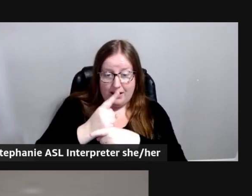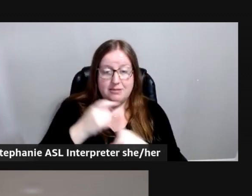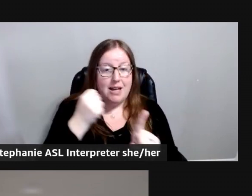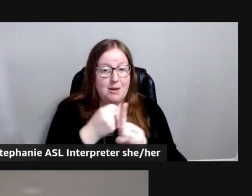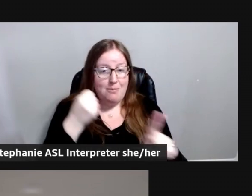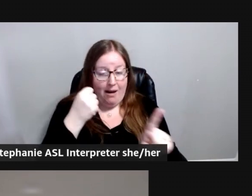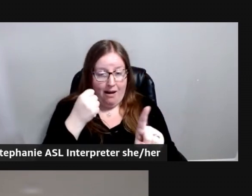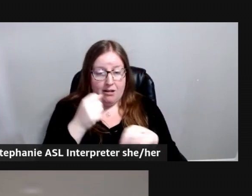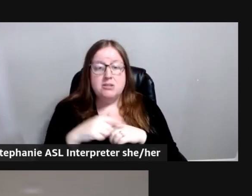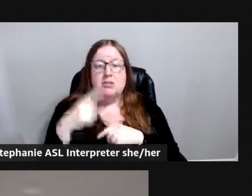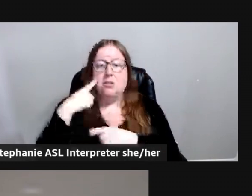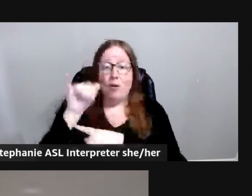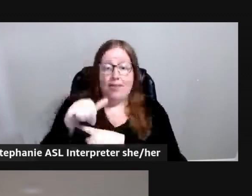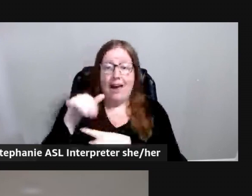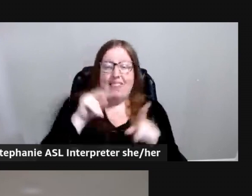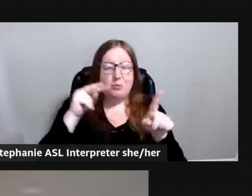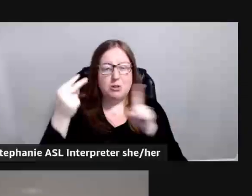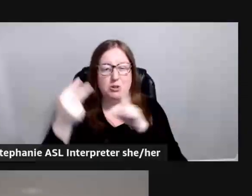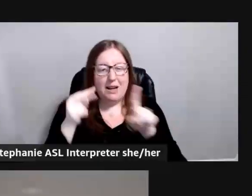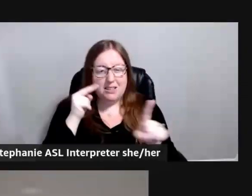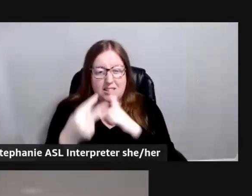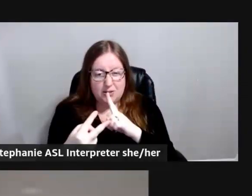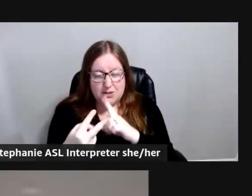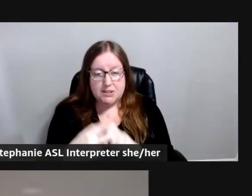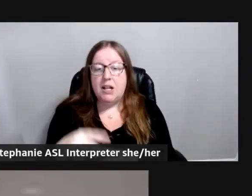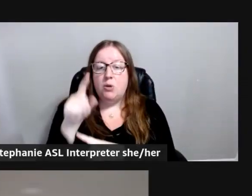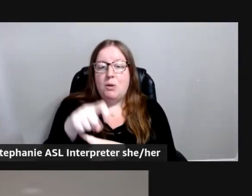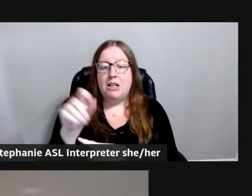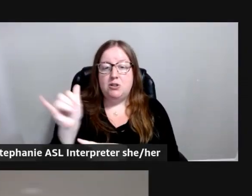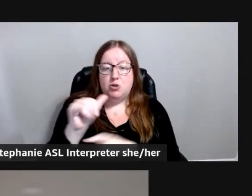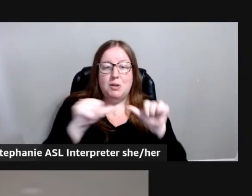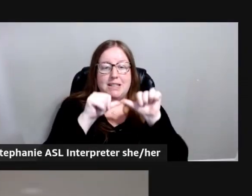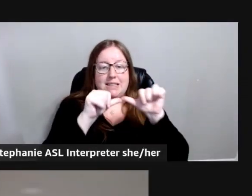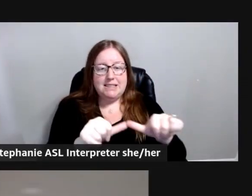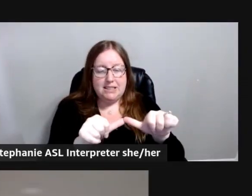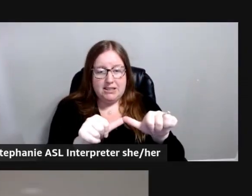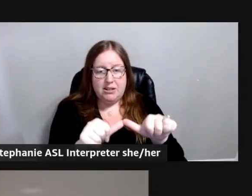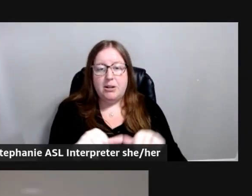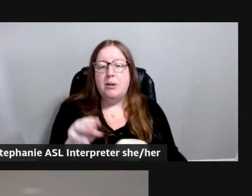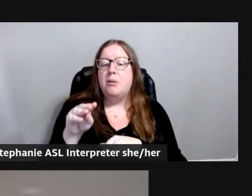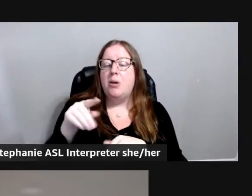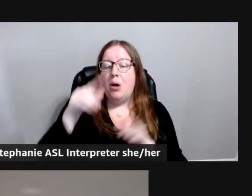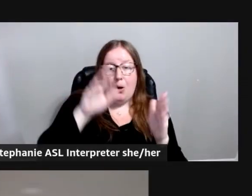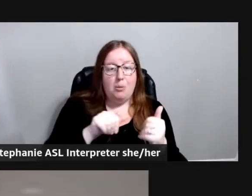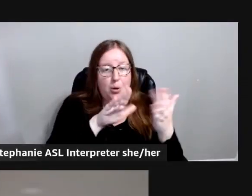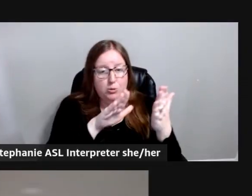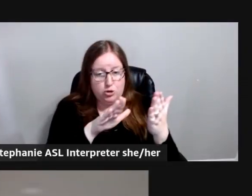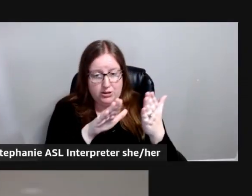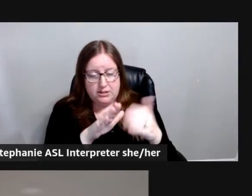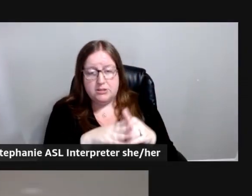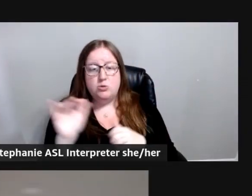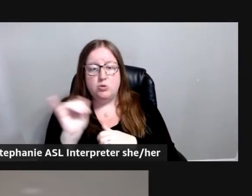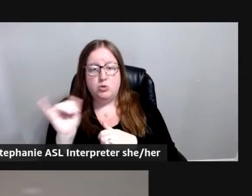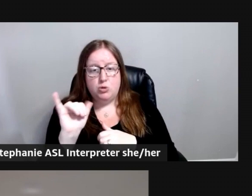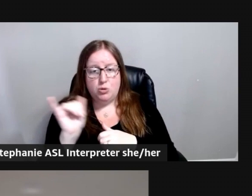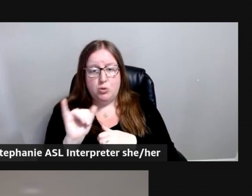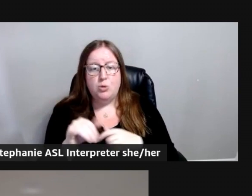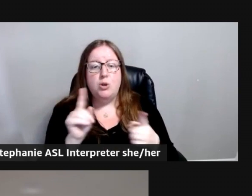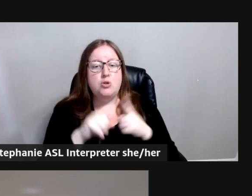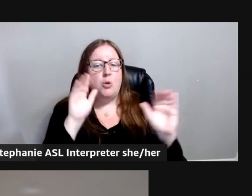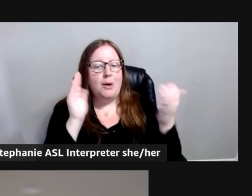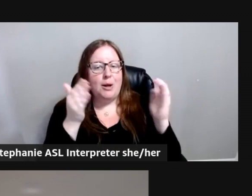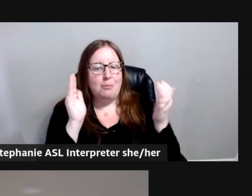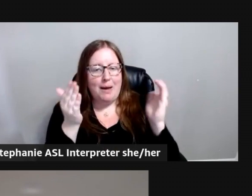accounting perspective. And then we have to have the consistent methodologies for across the board for us to compare ourselves